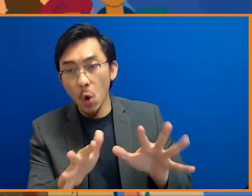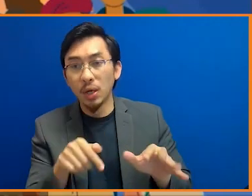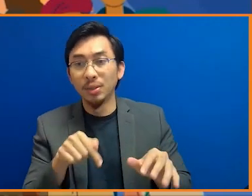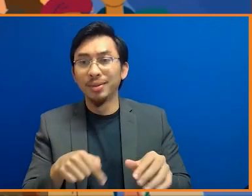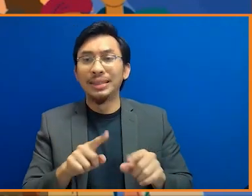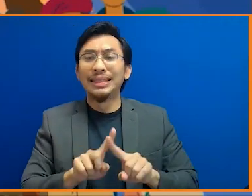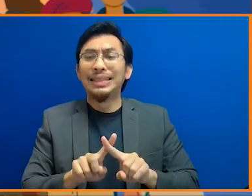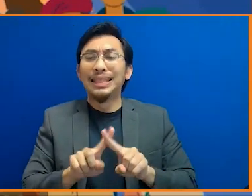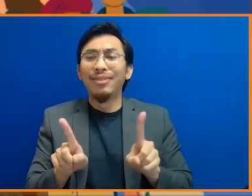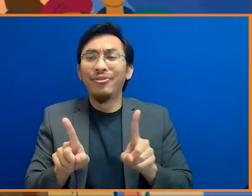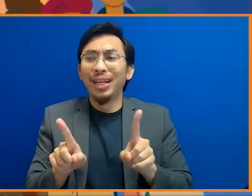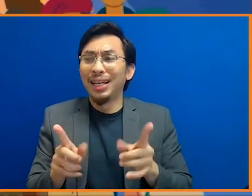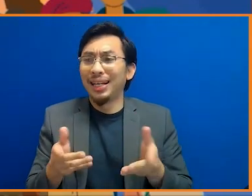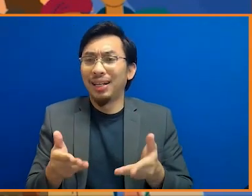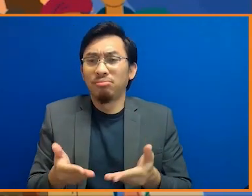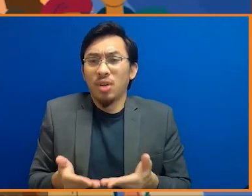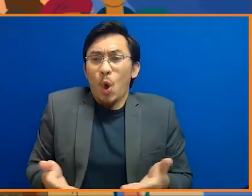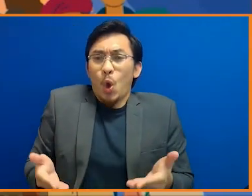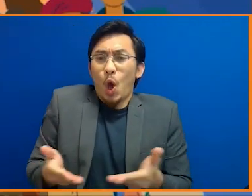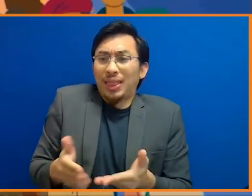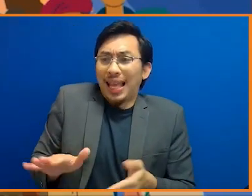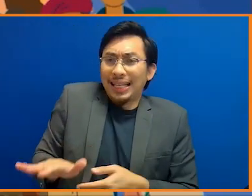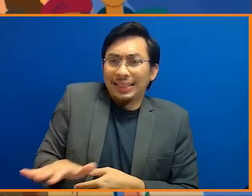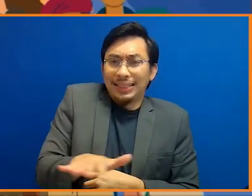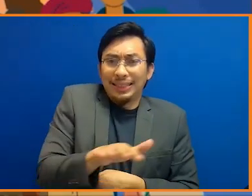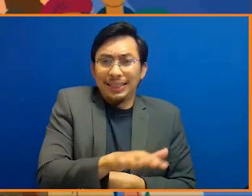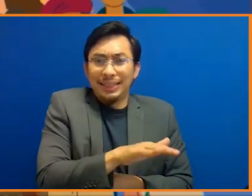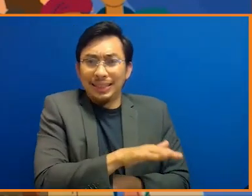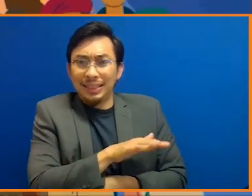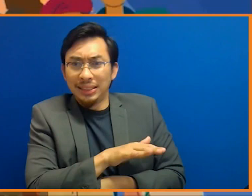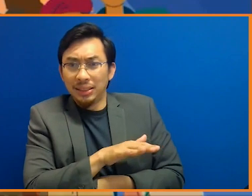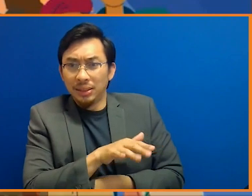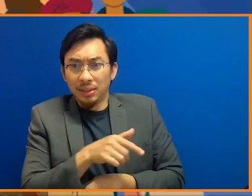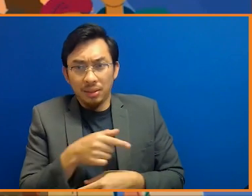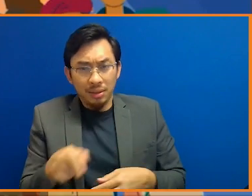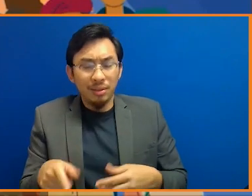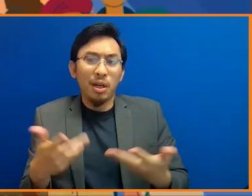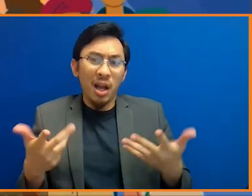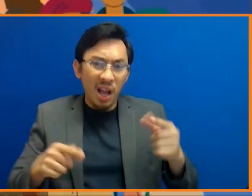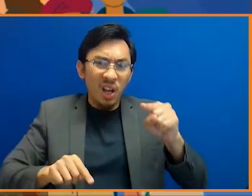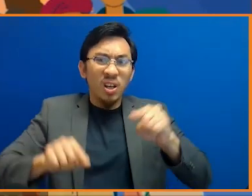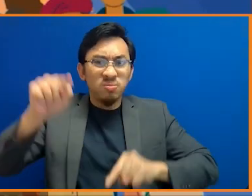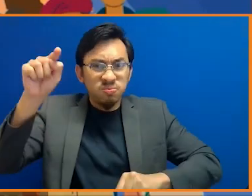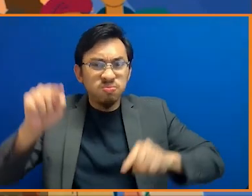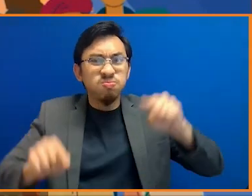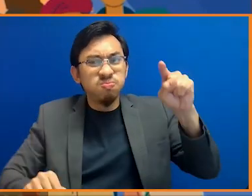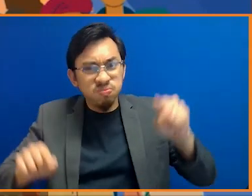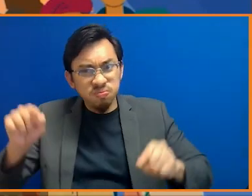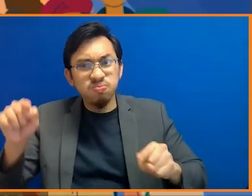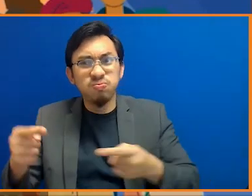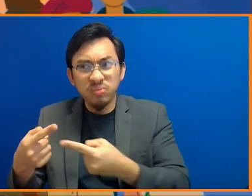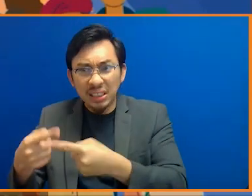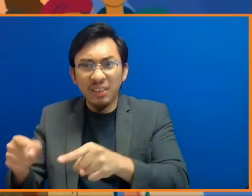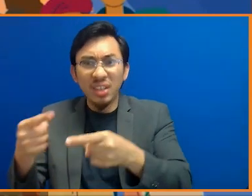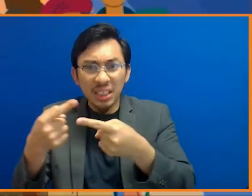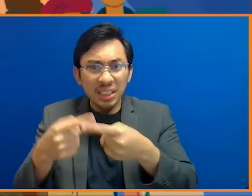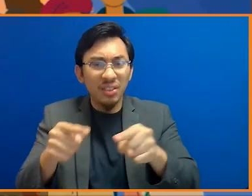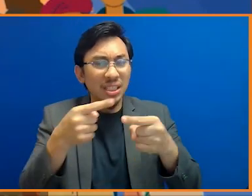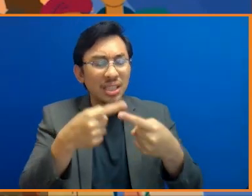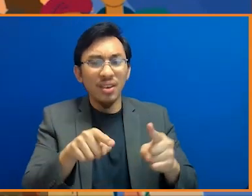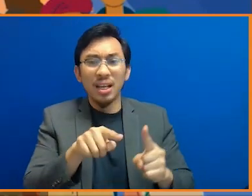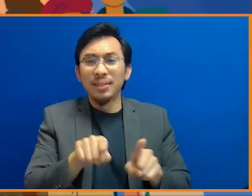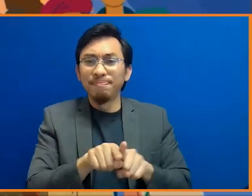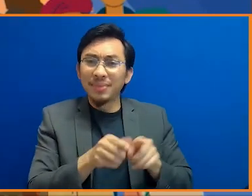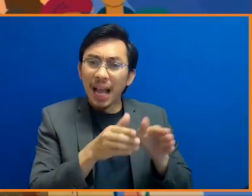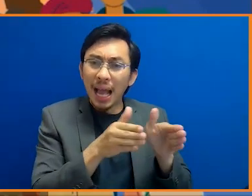because we are dealing with a different context. We are dealing with a very dynamic aspects